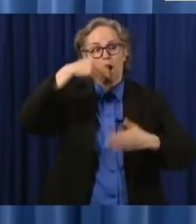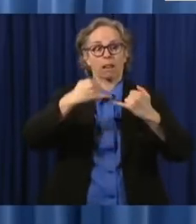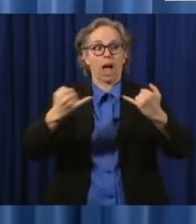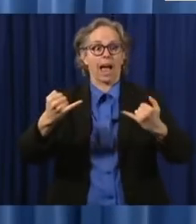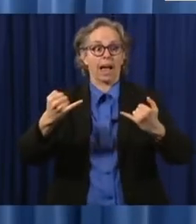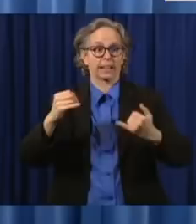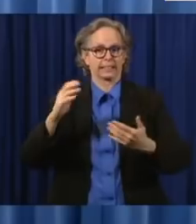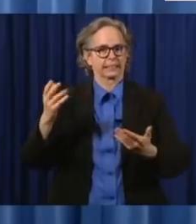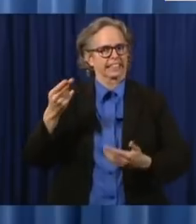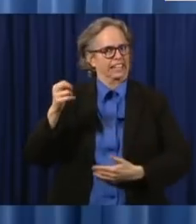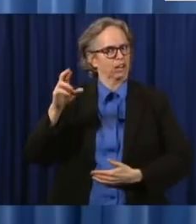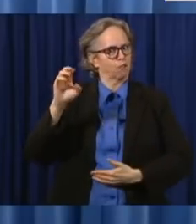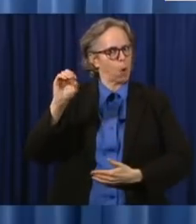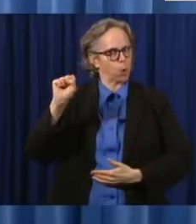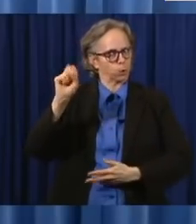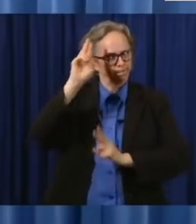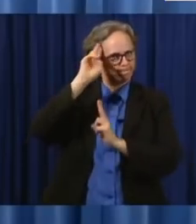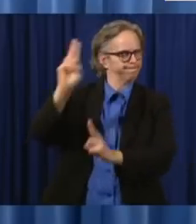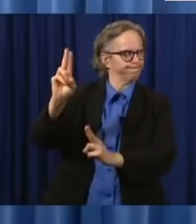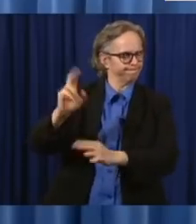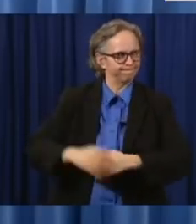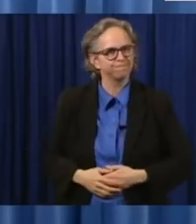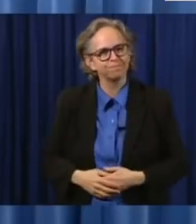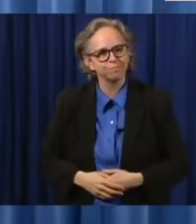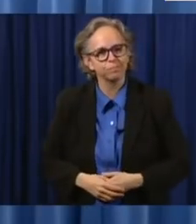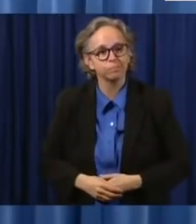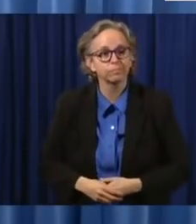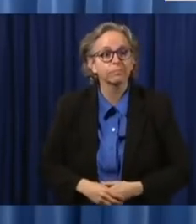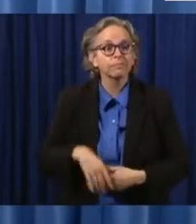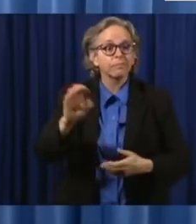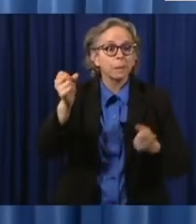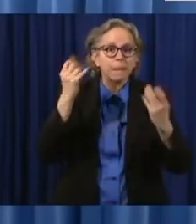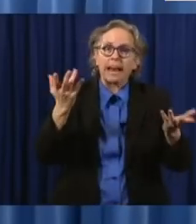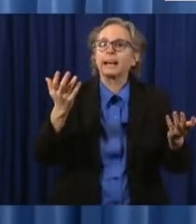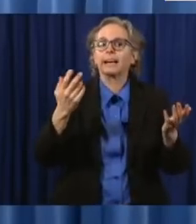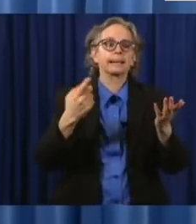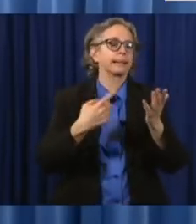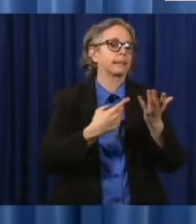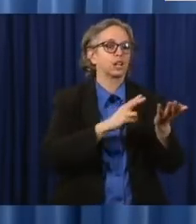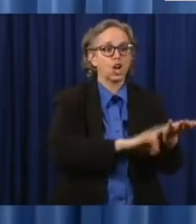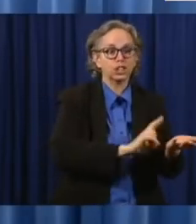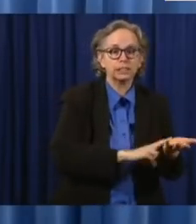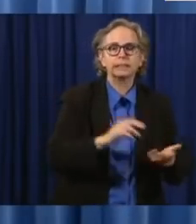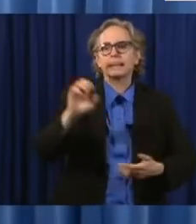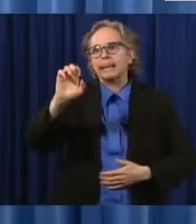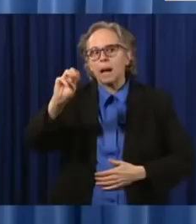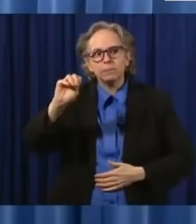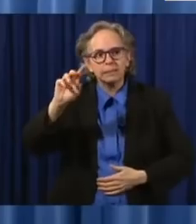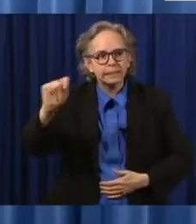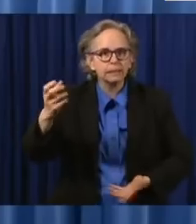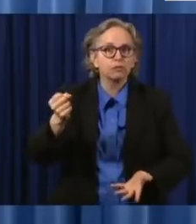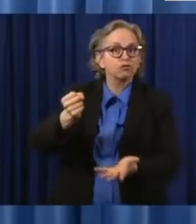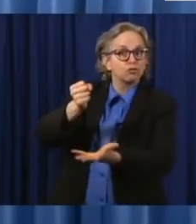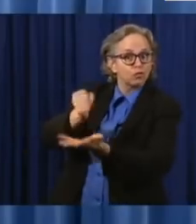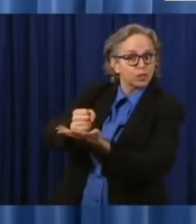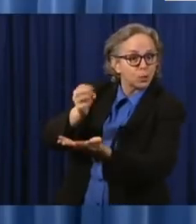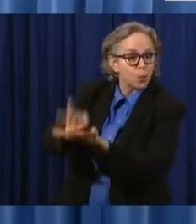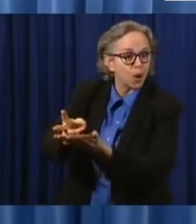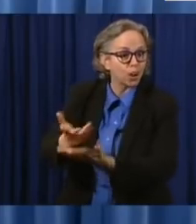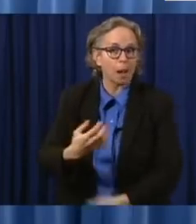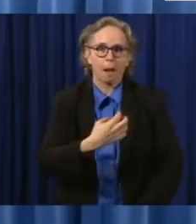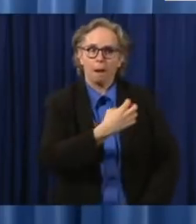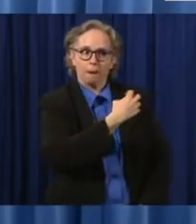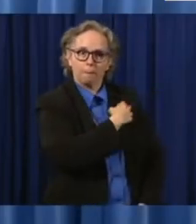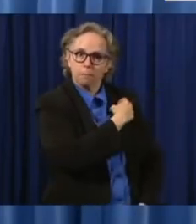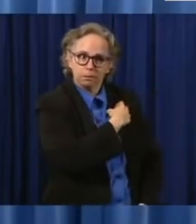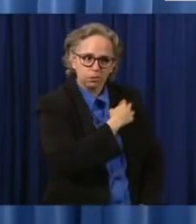Lord's alumni are the nurses, the EMTs, teachers, social workers, police officers who we depend on